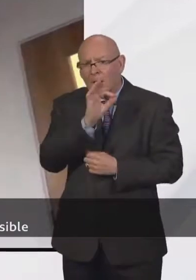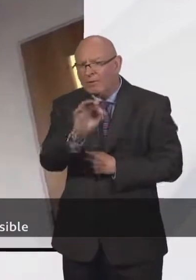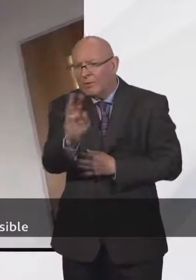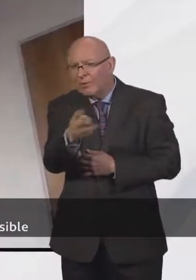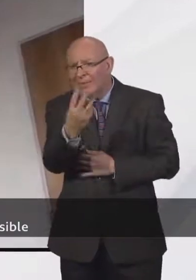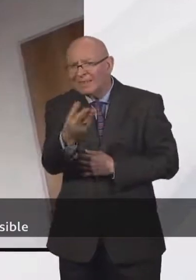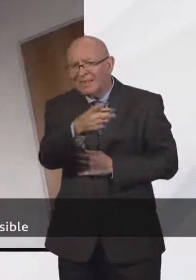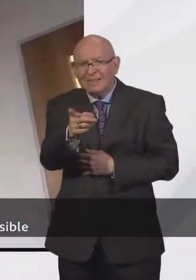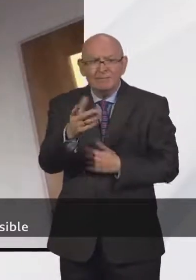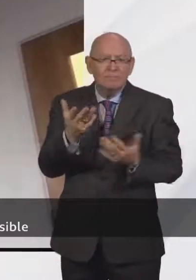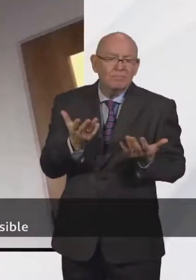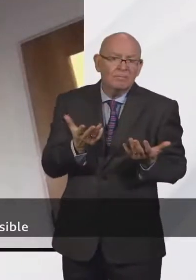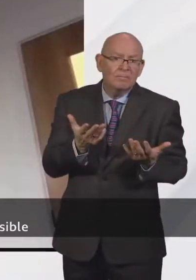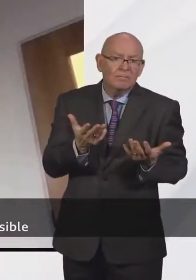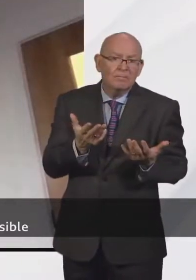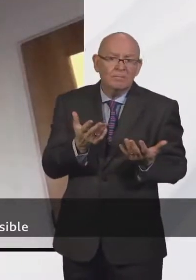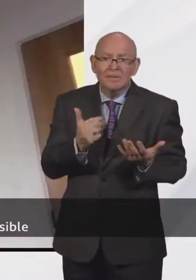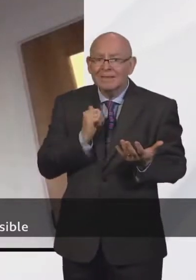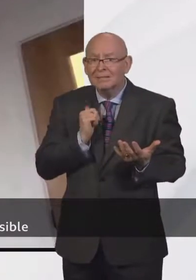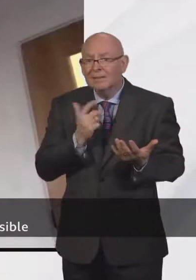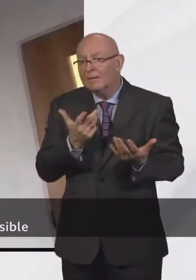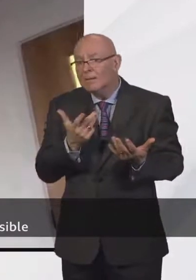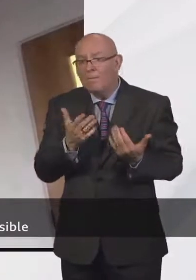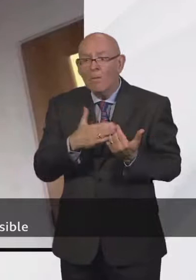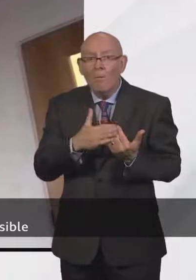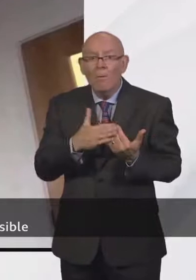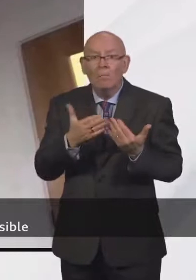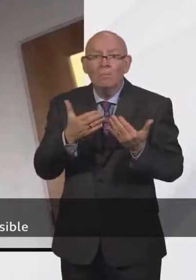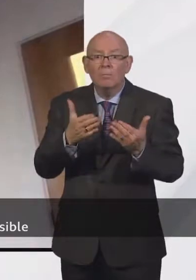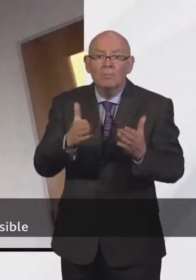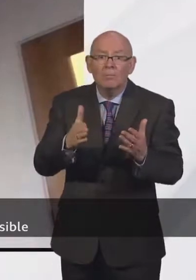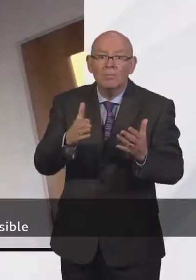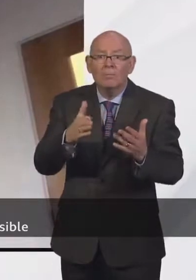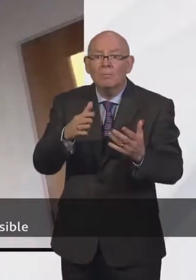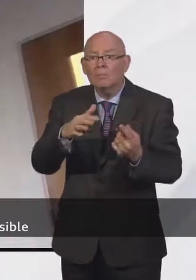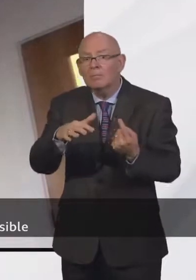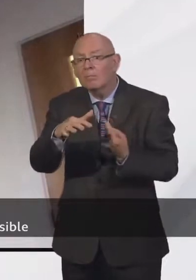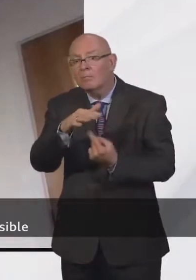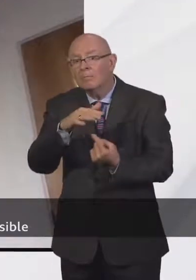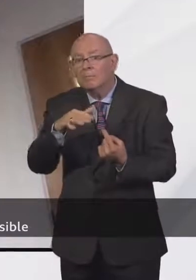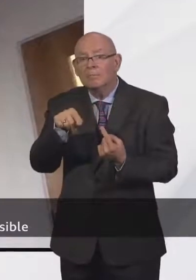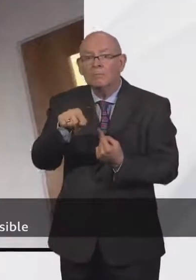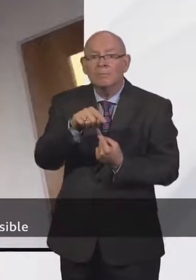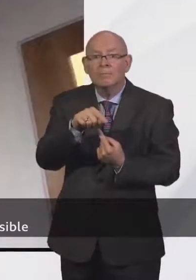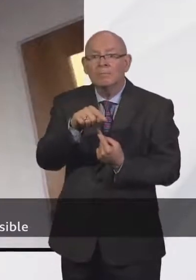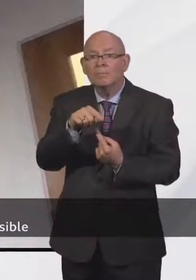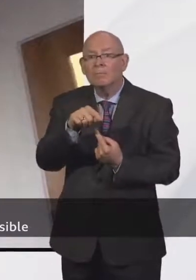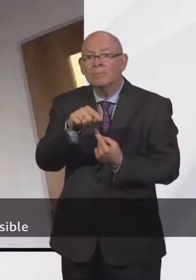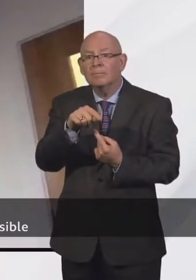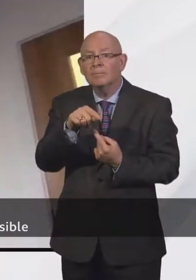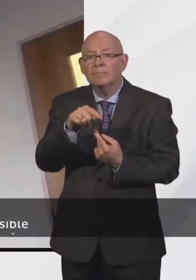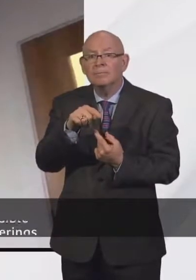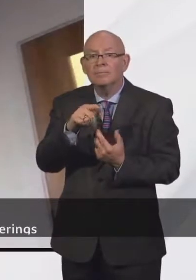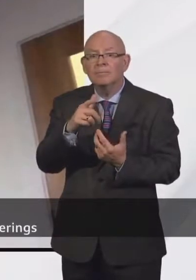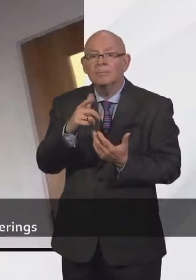until we've got a workable vaccine, or you're confident that a majority of us are